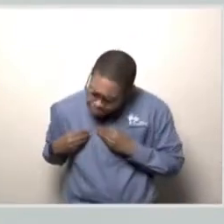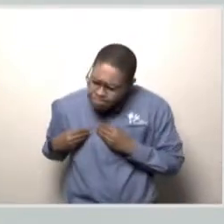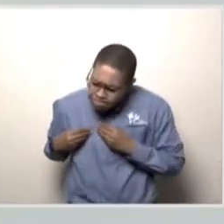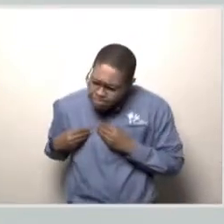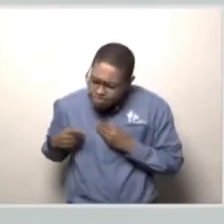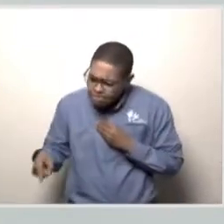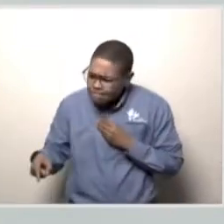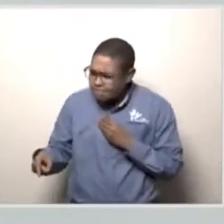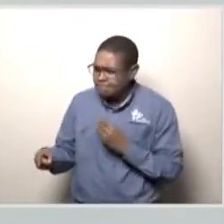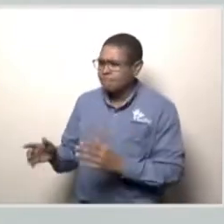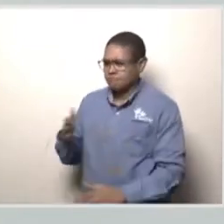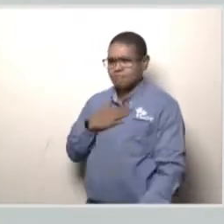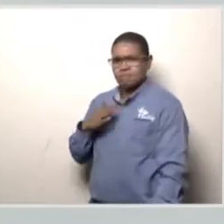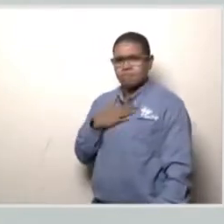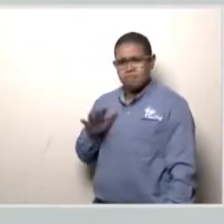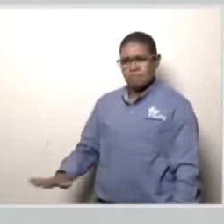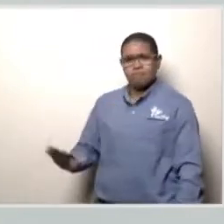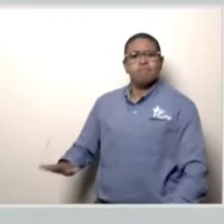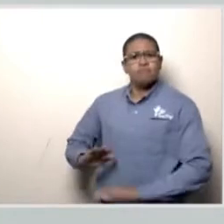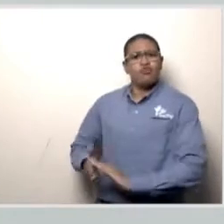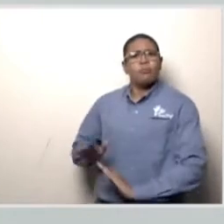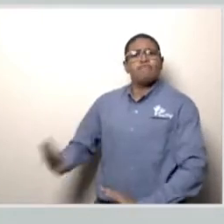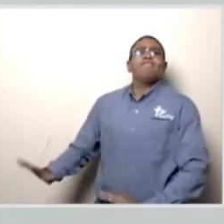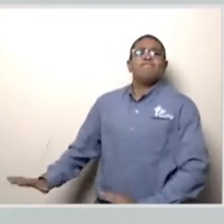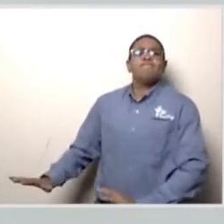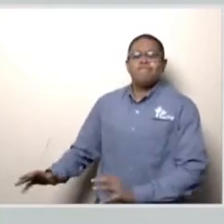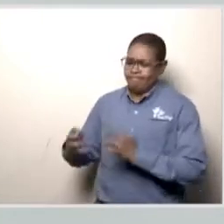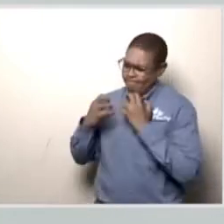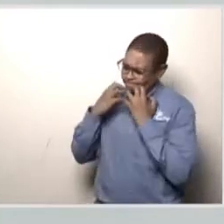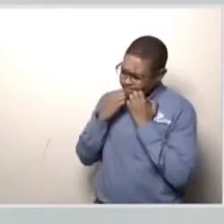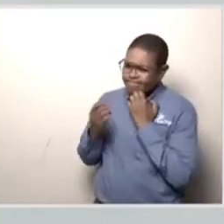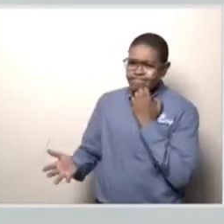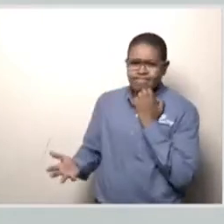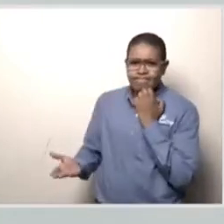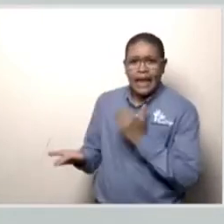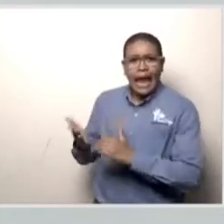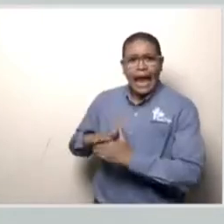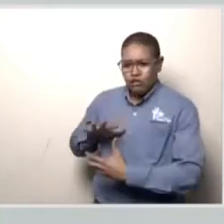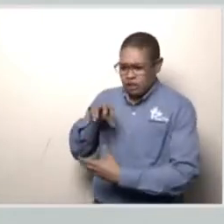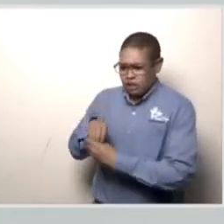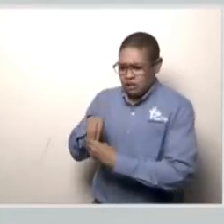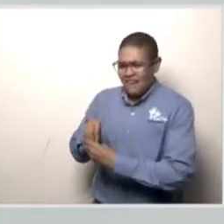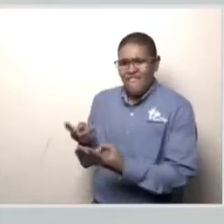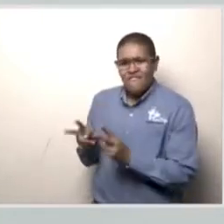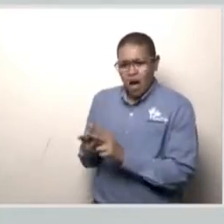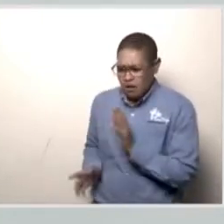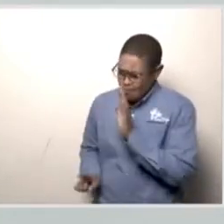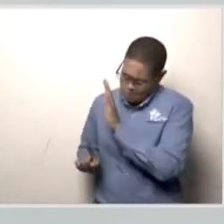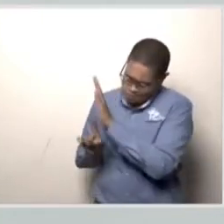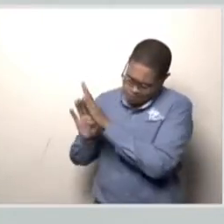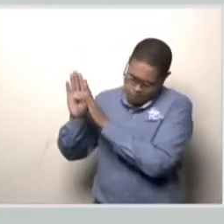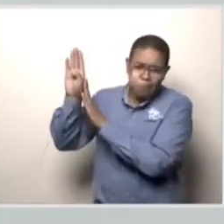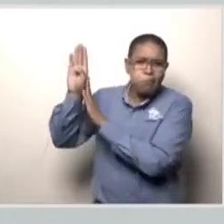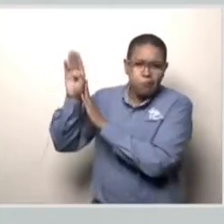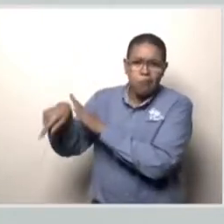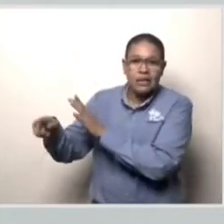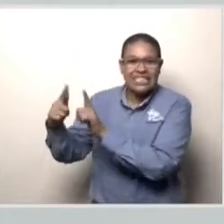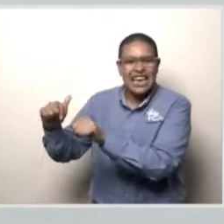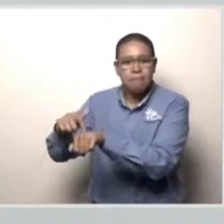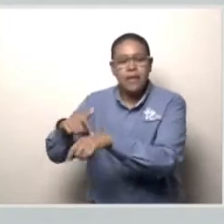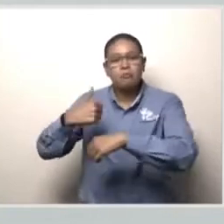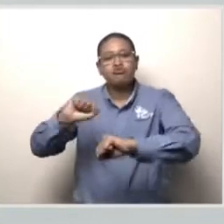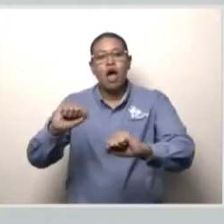take greater ownership of it, help to increase the intrinsic value of it, but at the same time, try